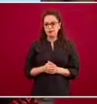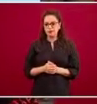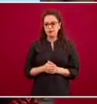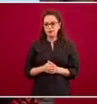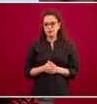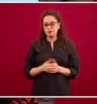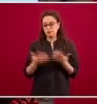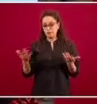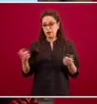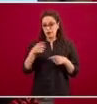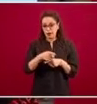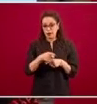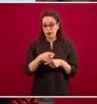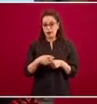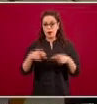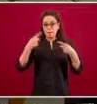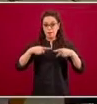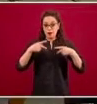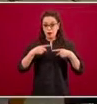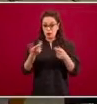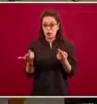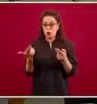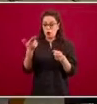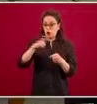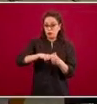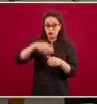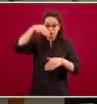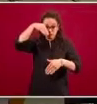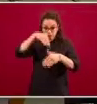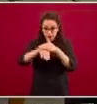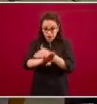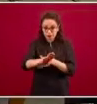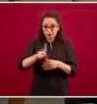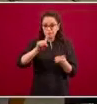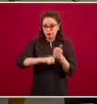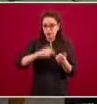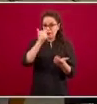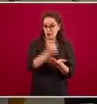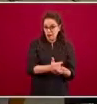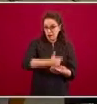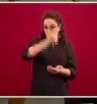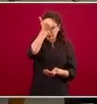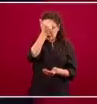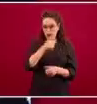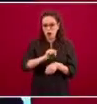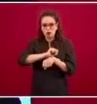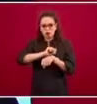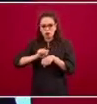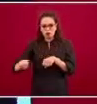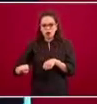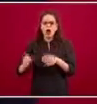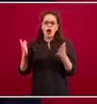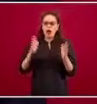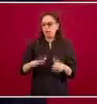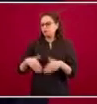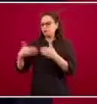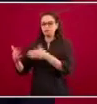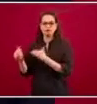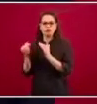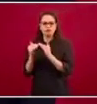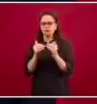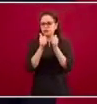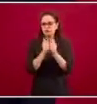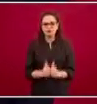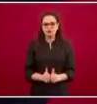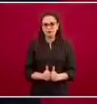between inpatients and outpatients, meaning patients with mild symptoms